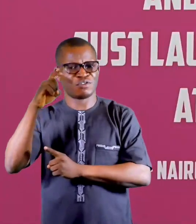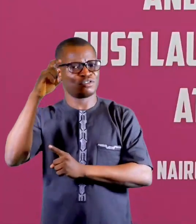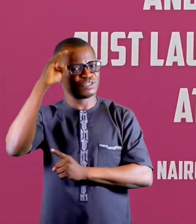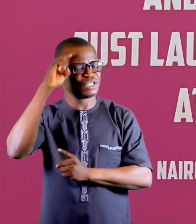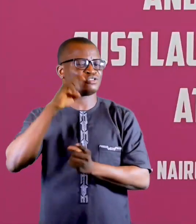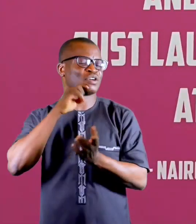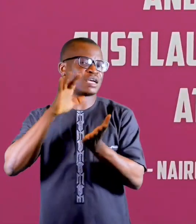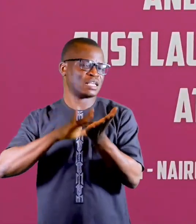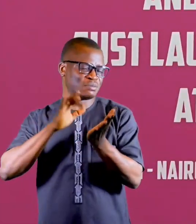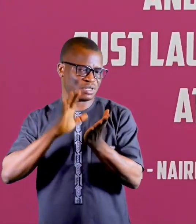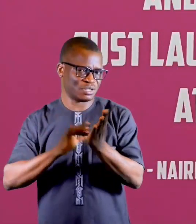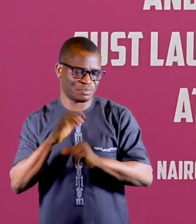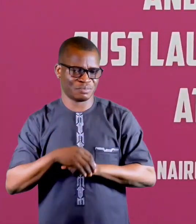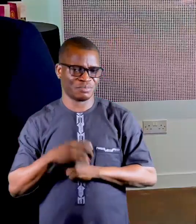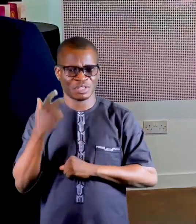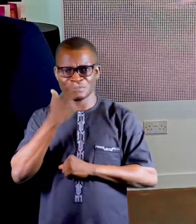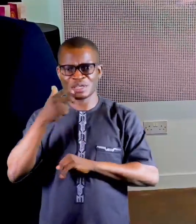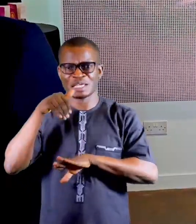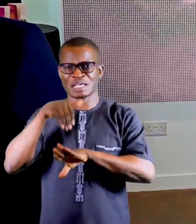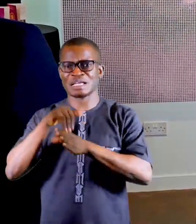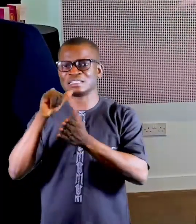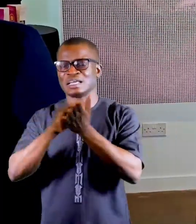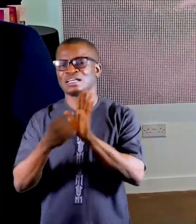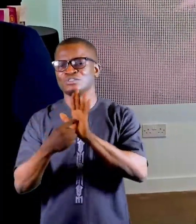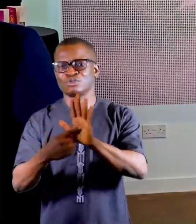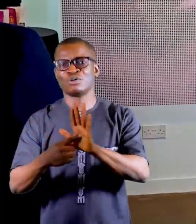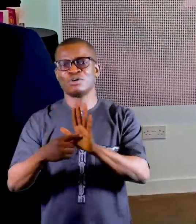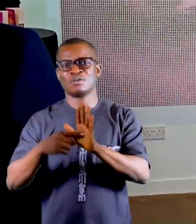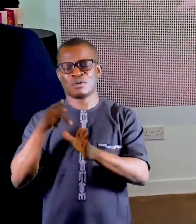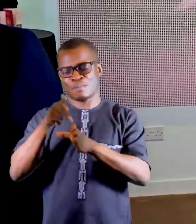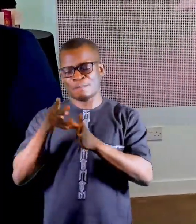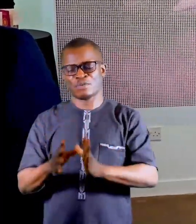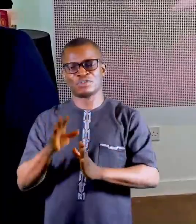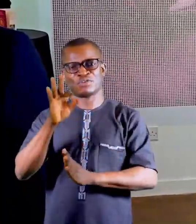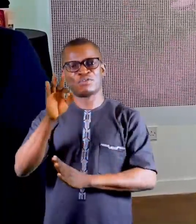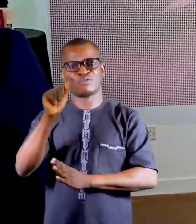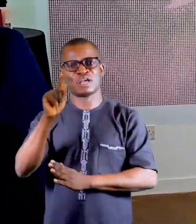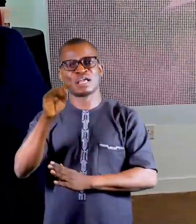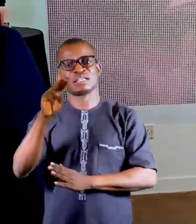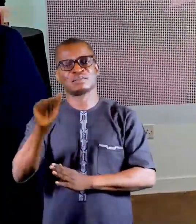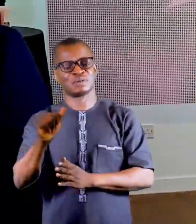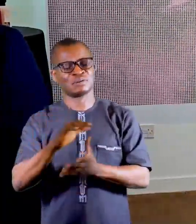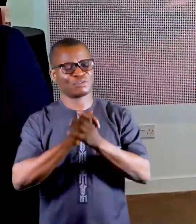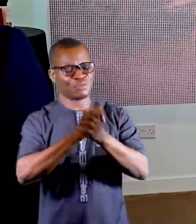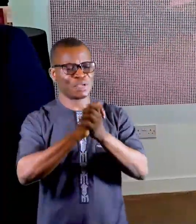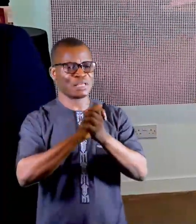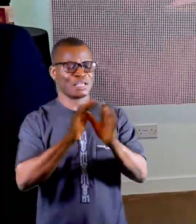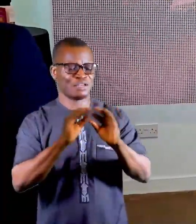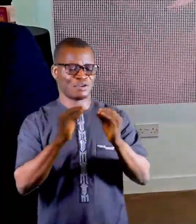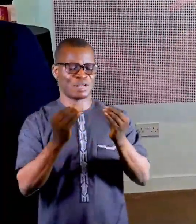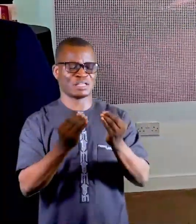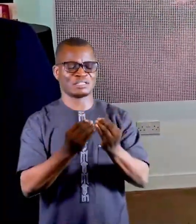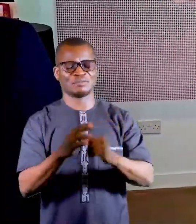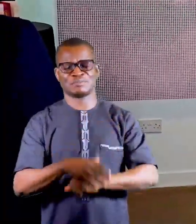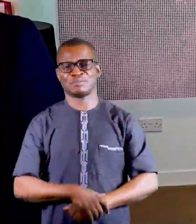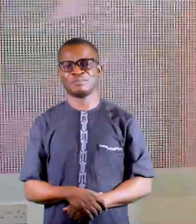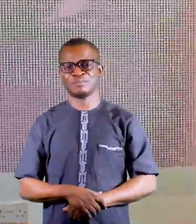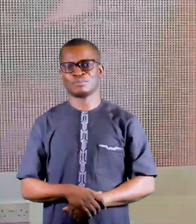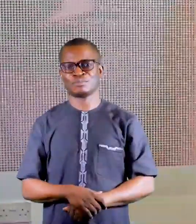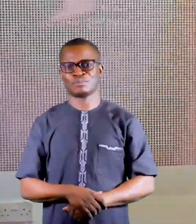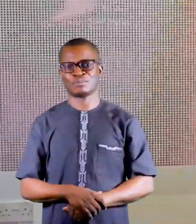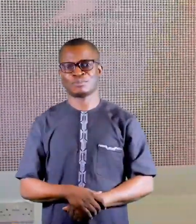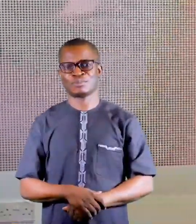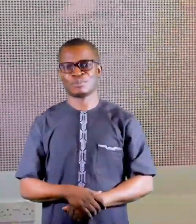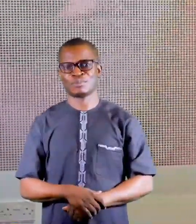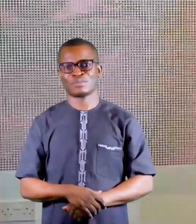sexual exploitation. Speaking at the exhibition, Professor Waziri Azi commended Angus Thomas and his team.